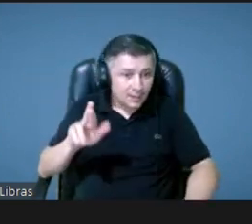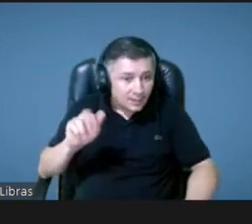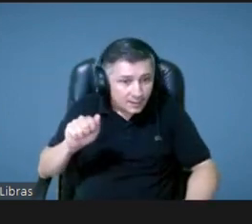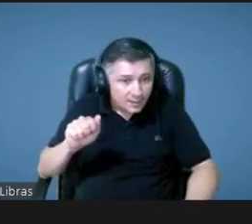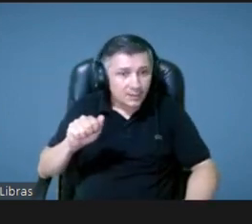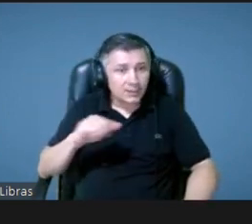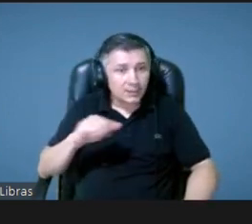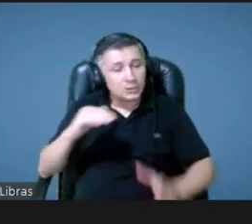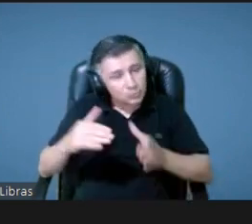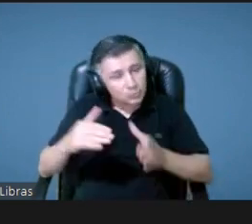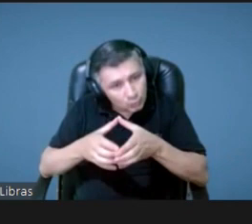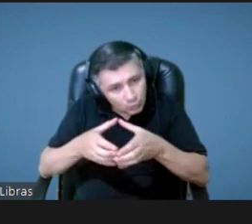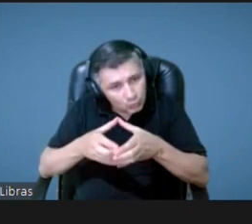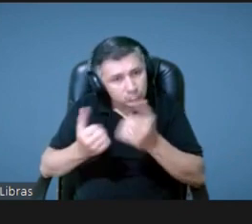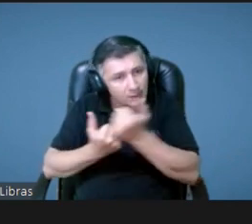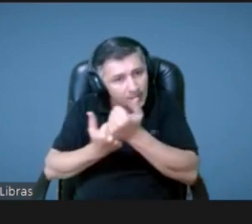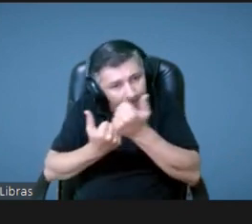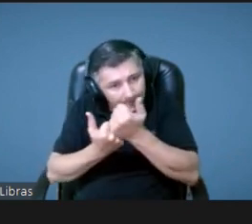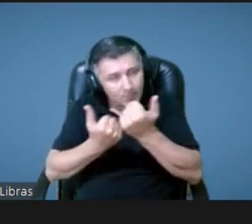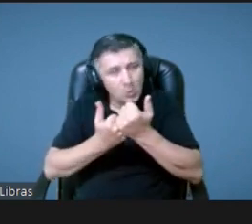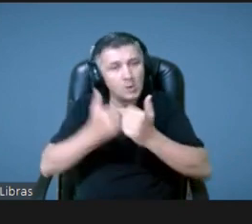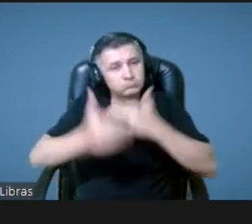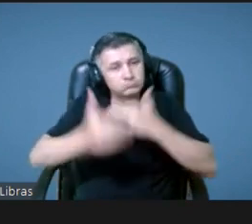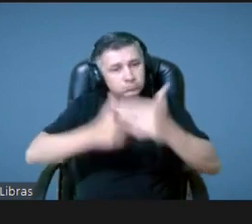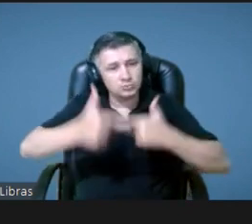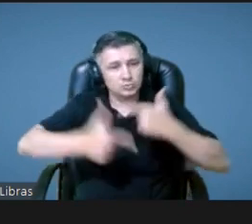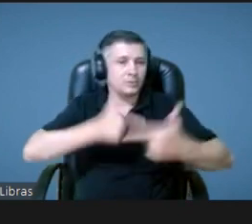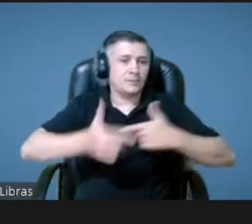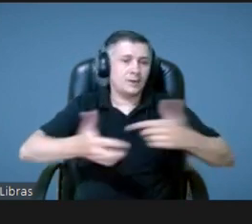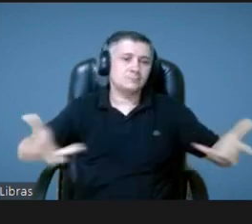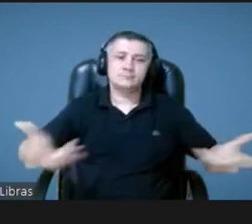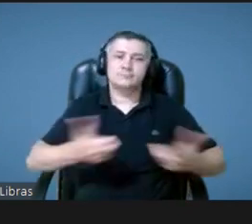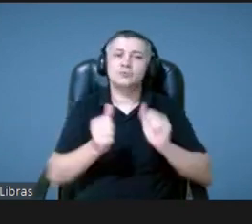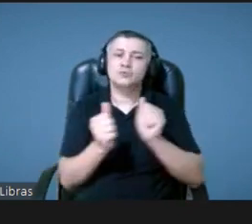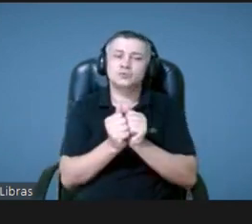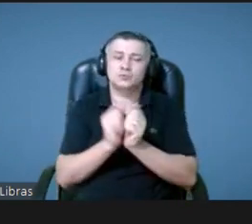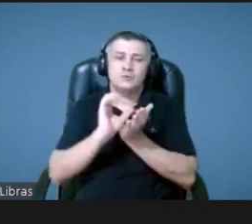I would like to thank Mara and the team very much